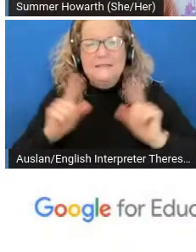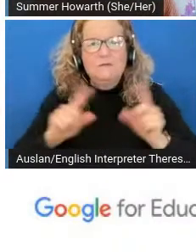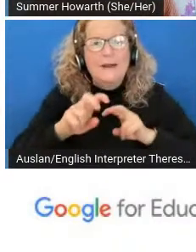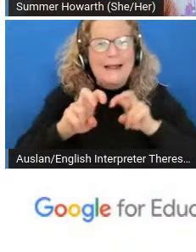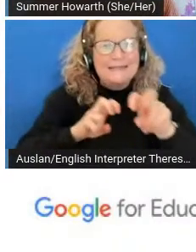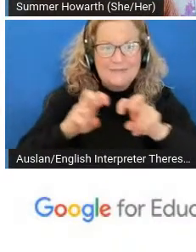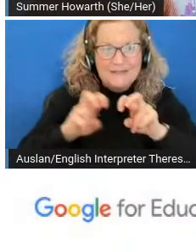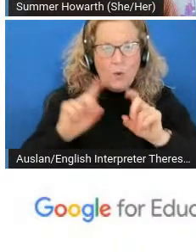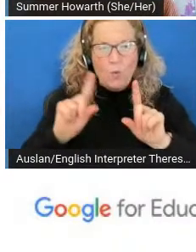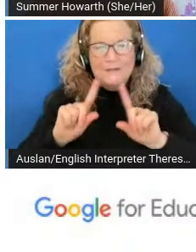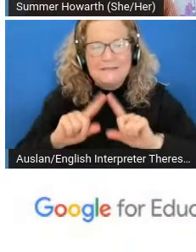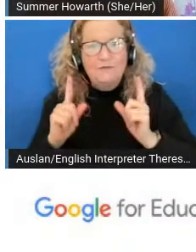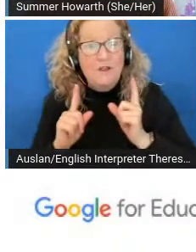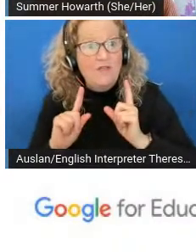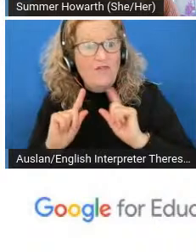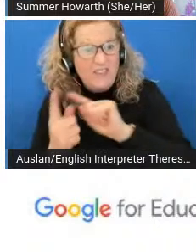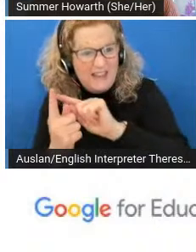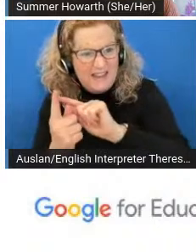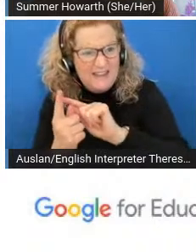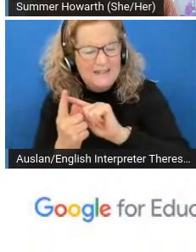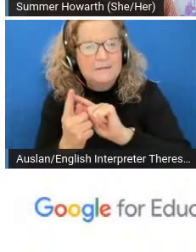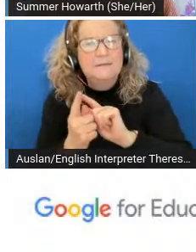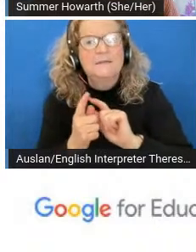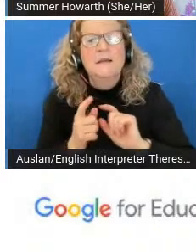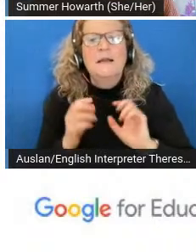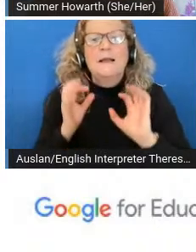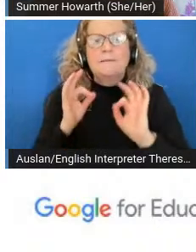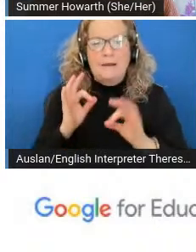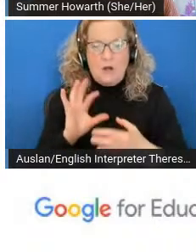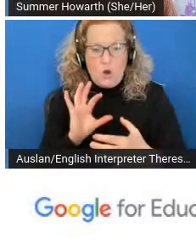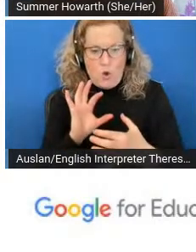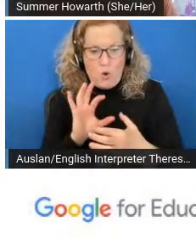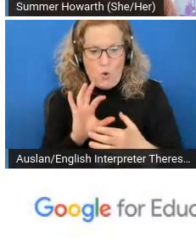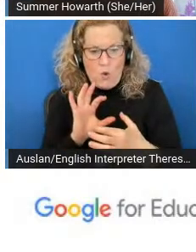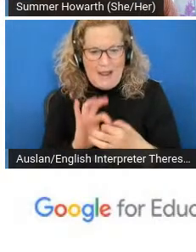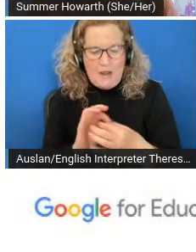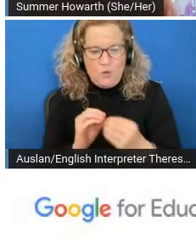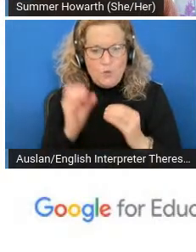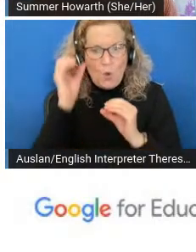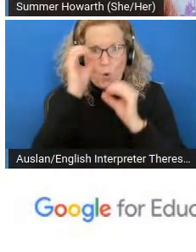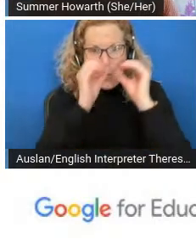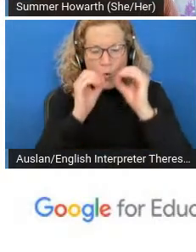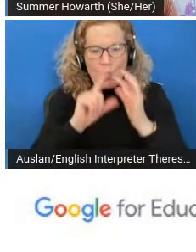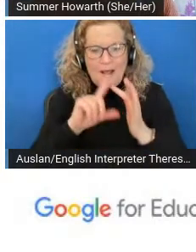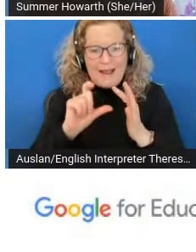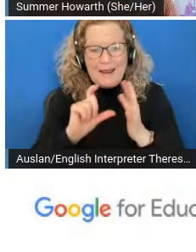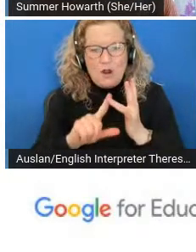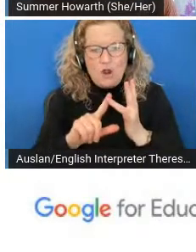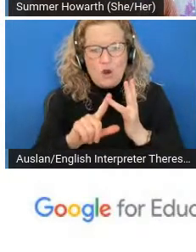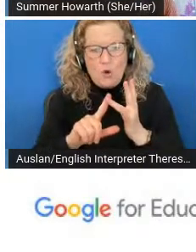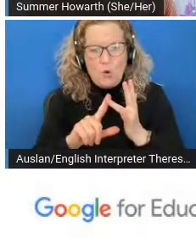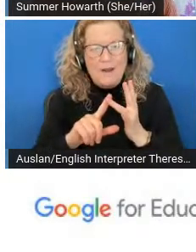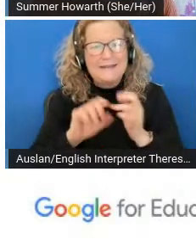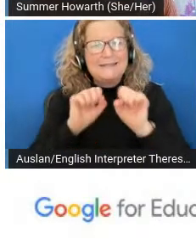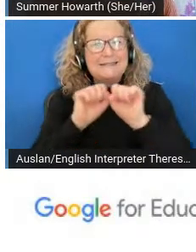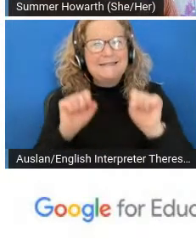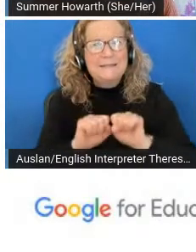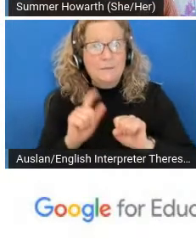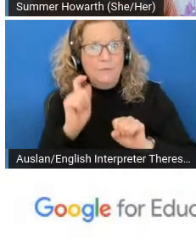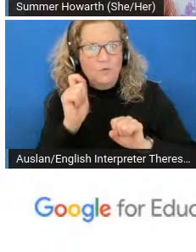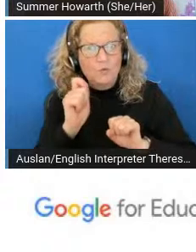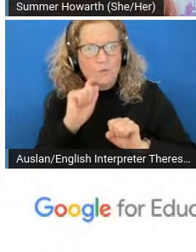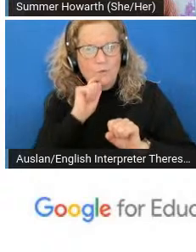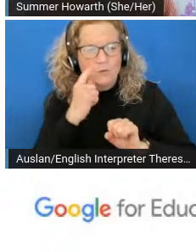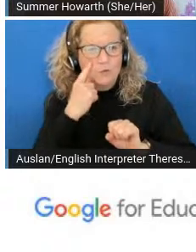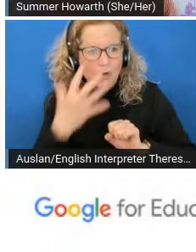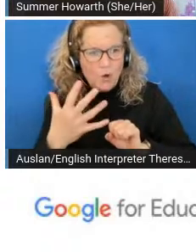activities, and especially linking into the Google ecosystem, which we're going to do in about a minute. And I was thinking through